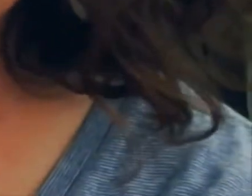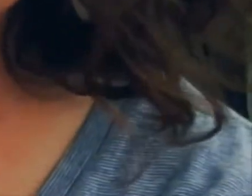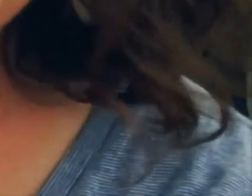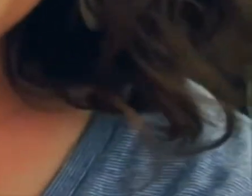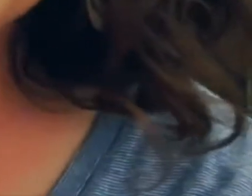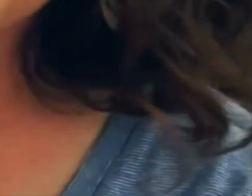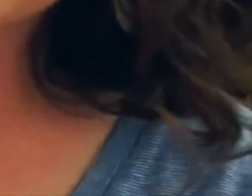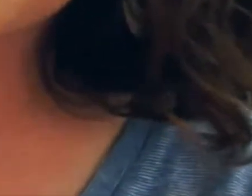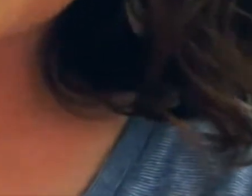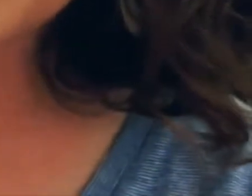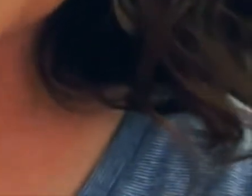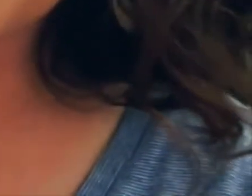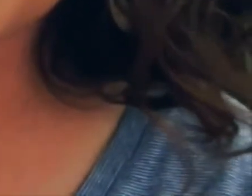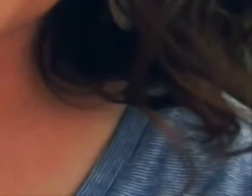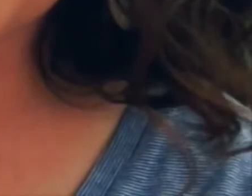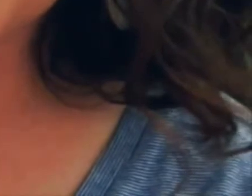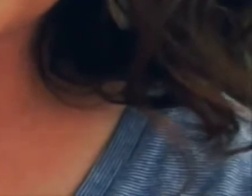Mom?